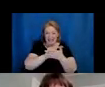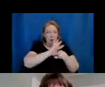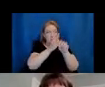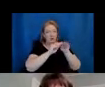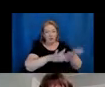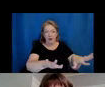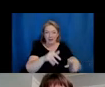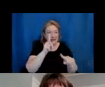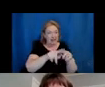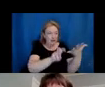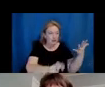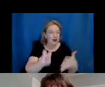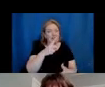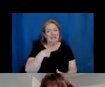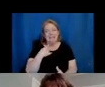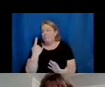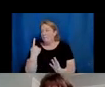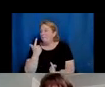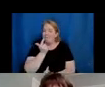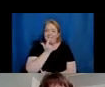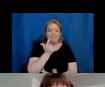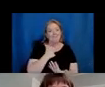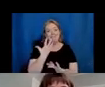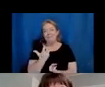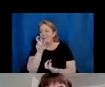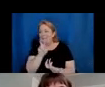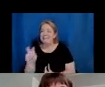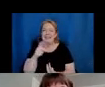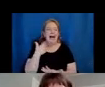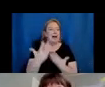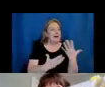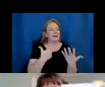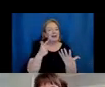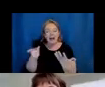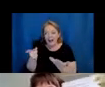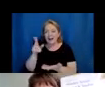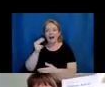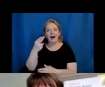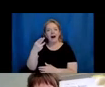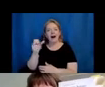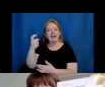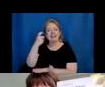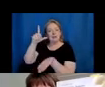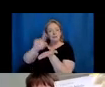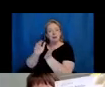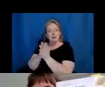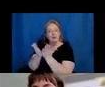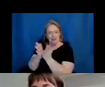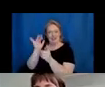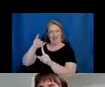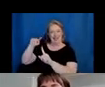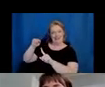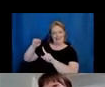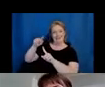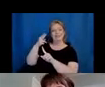the COVID-19 pandemic. Longing for adventure, we found inspiration in the recently published Guide to Historic Artist Homes and